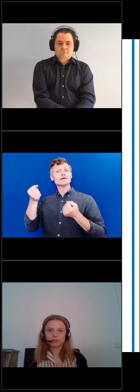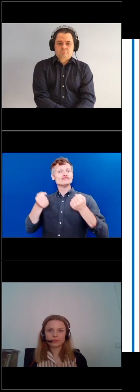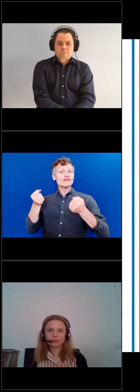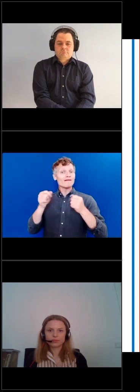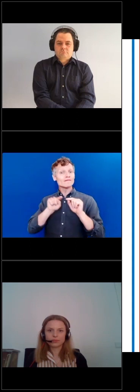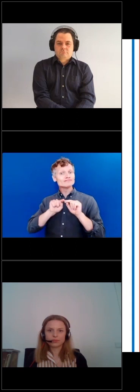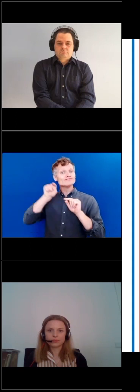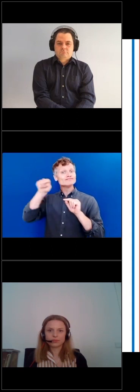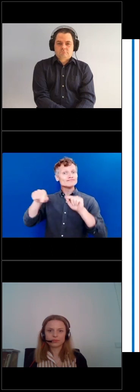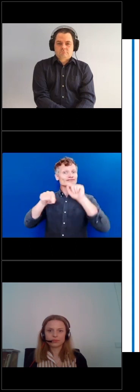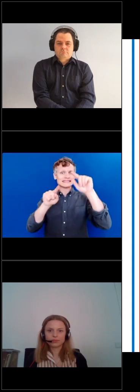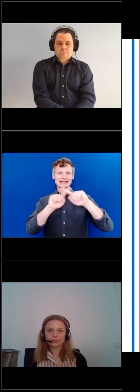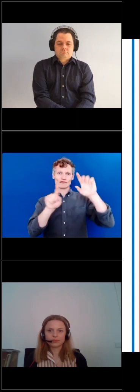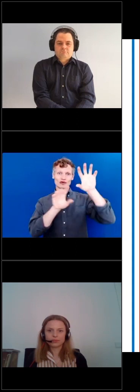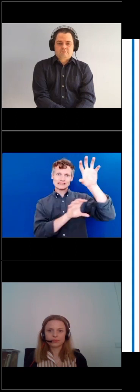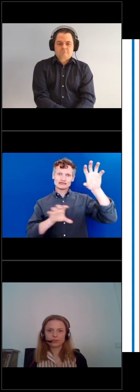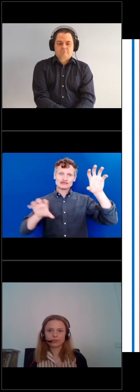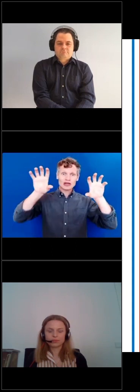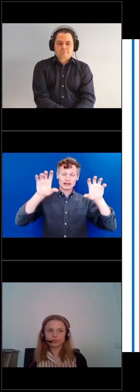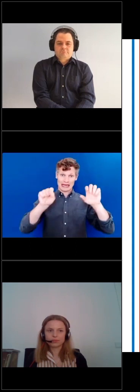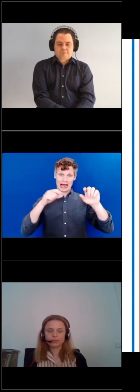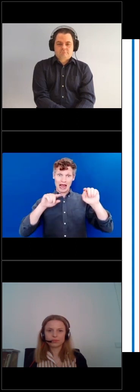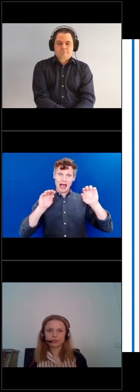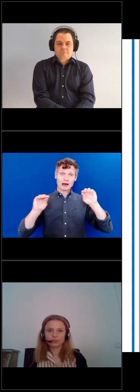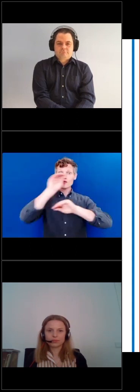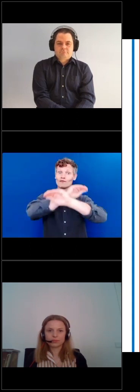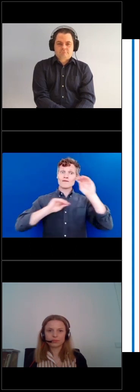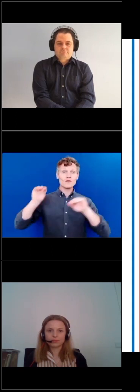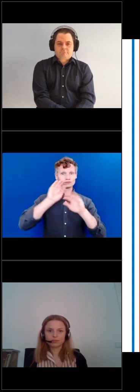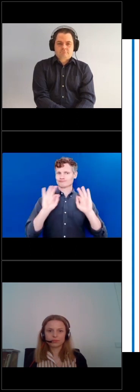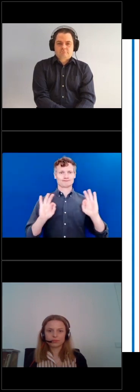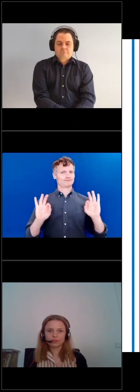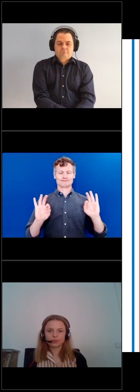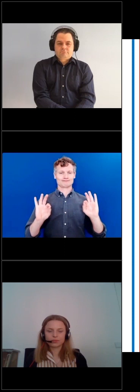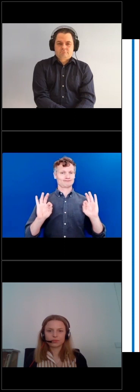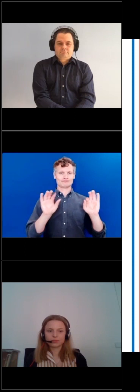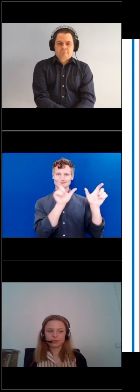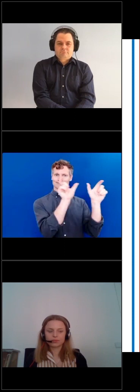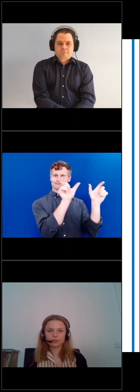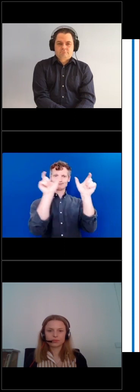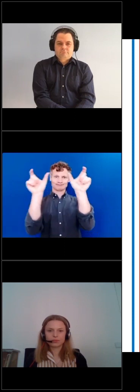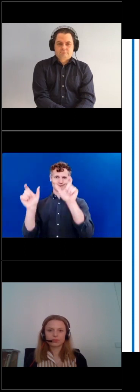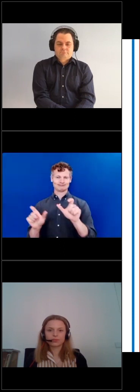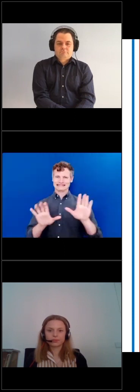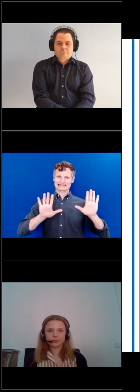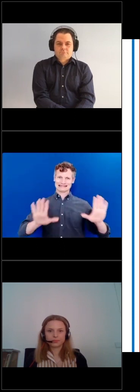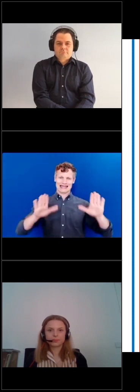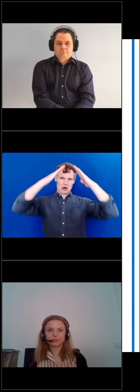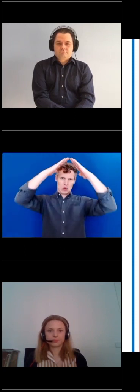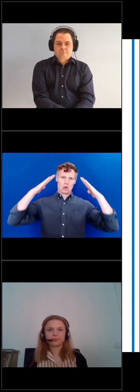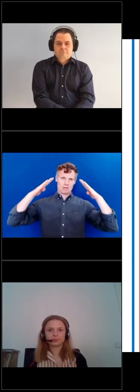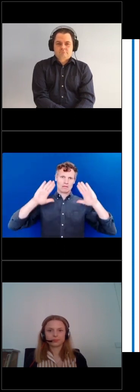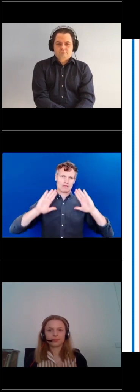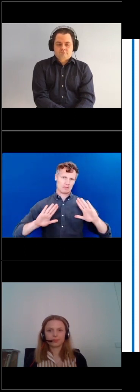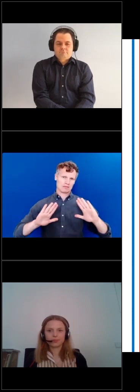with the OPDs, because they have representations of different OPDs in the